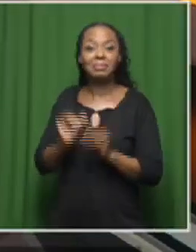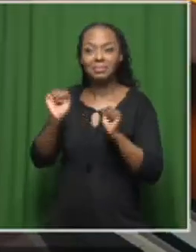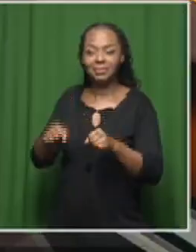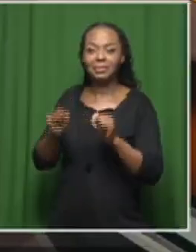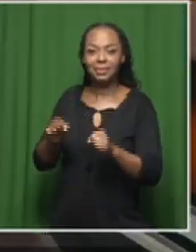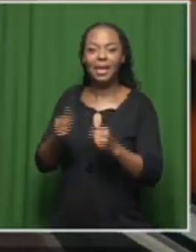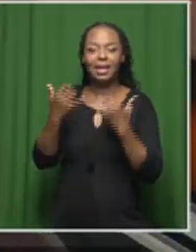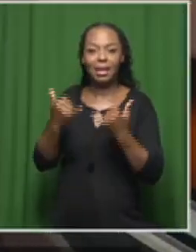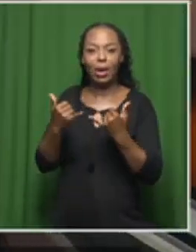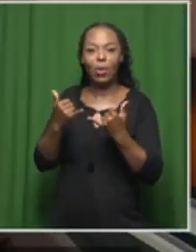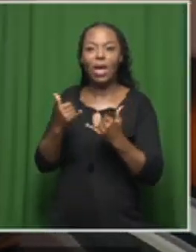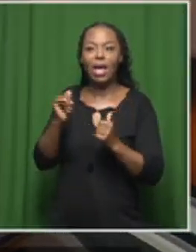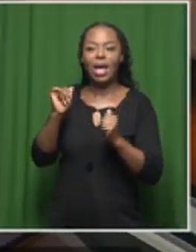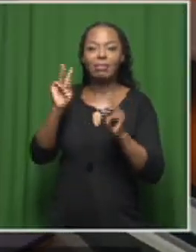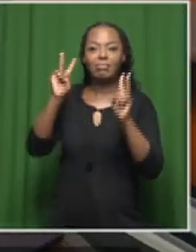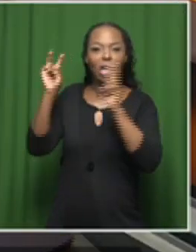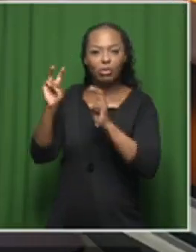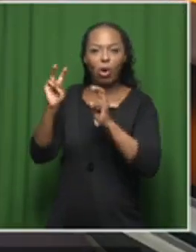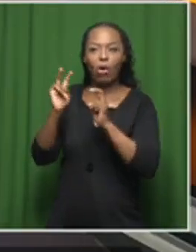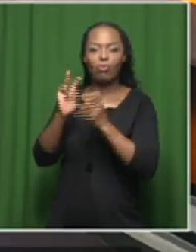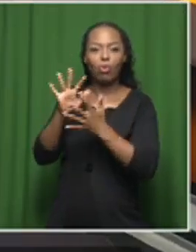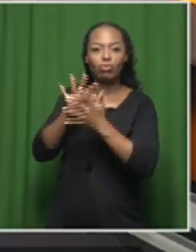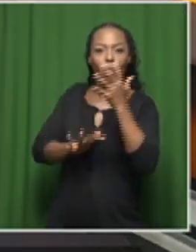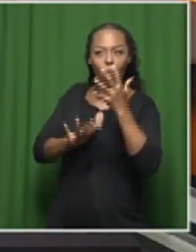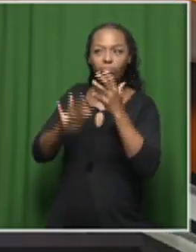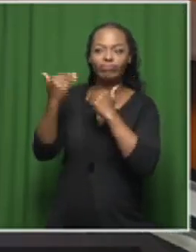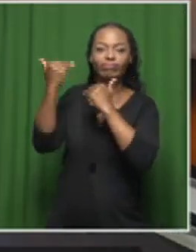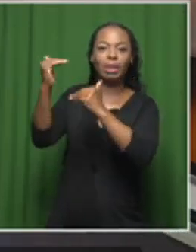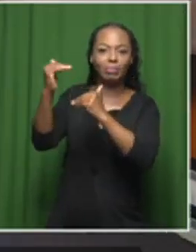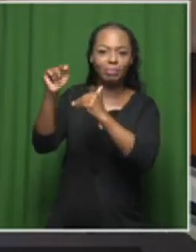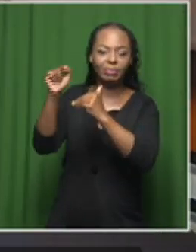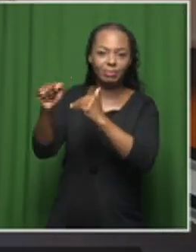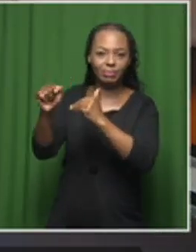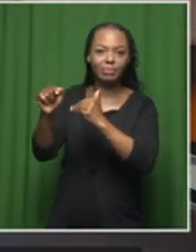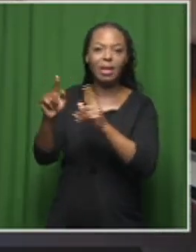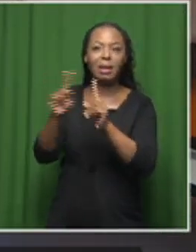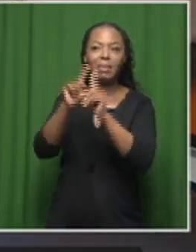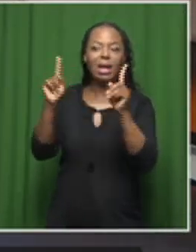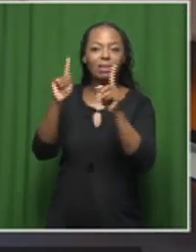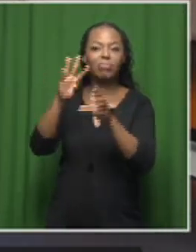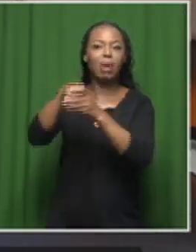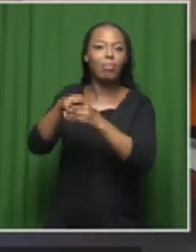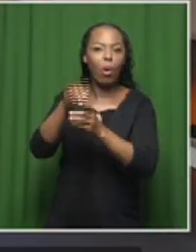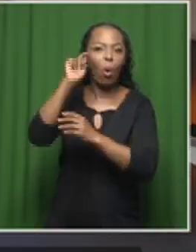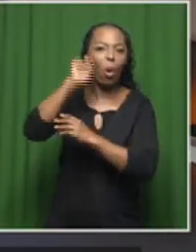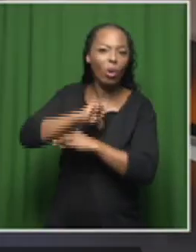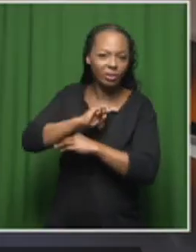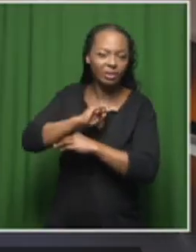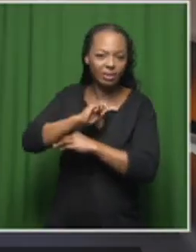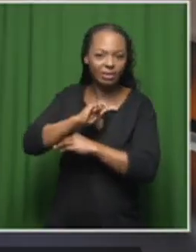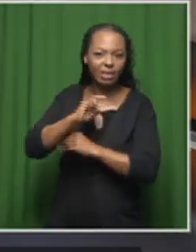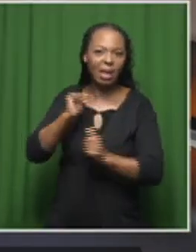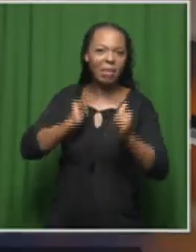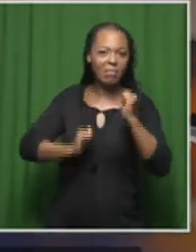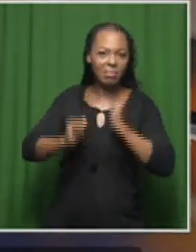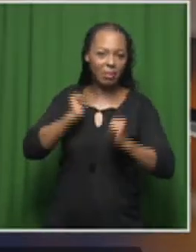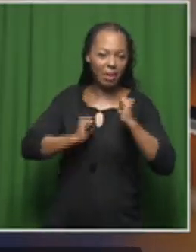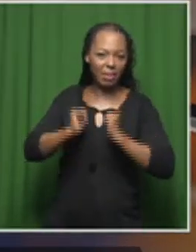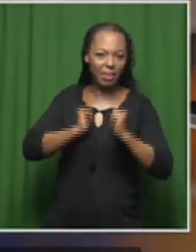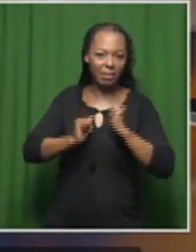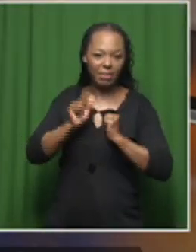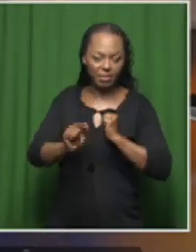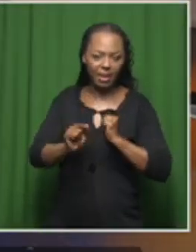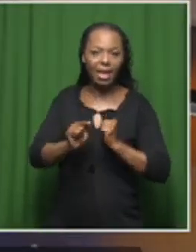fiction, but I had to Google if it had some historical accuracy, just because of where it's set and sort of all the interplays. And I wonder if we're looking at